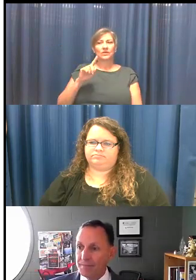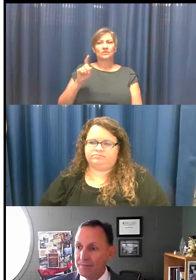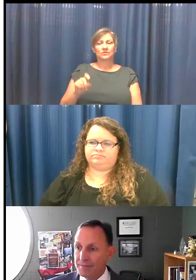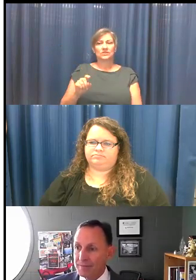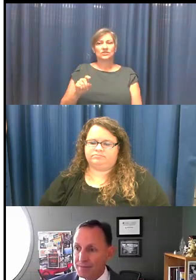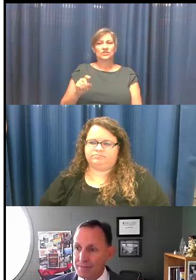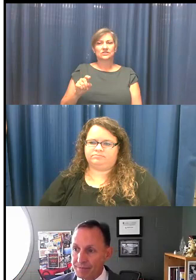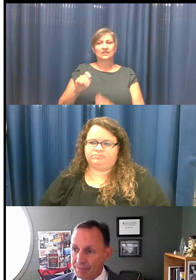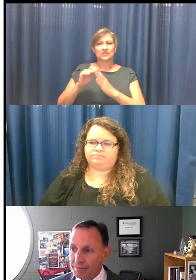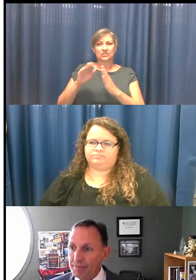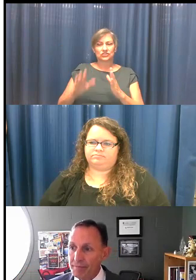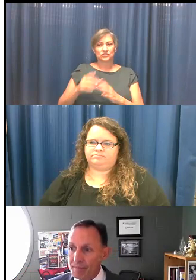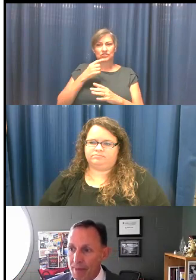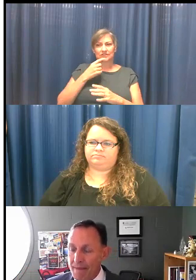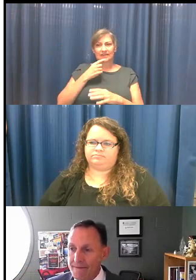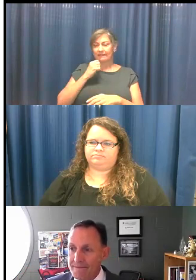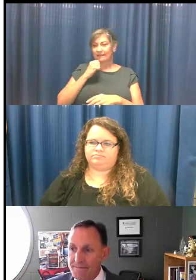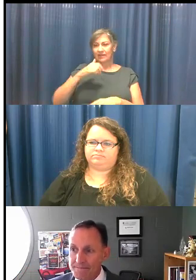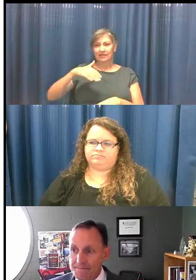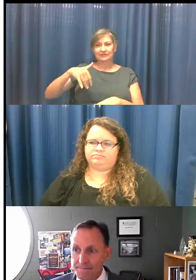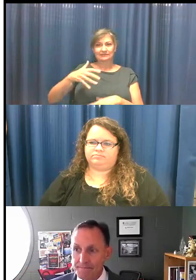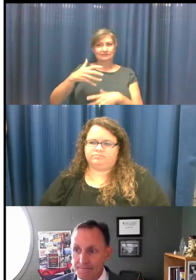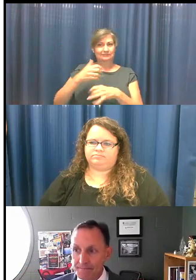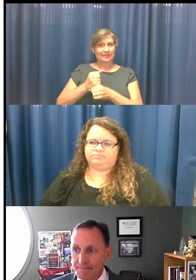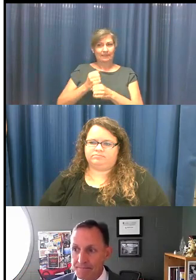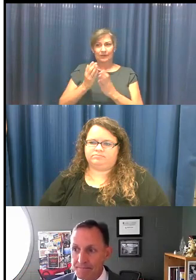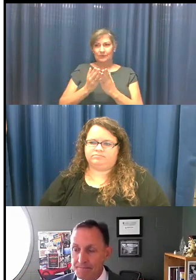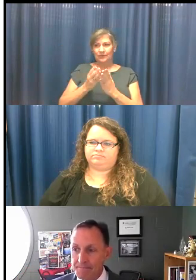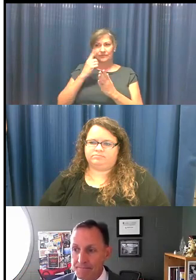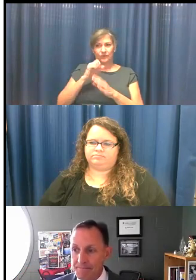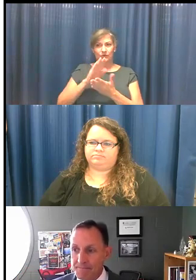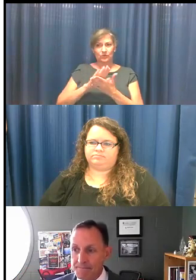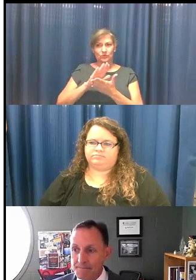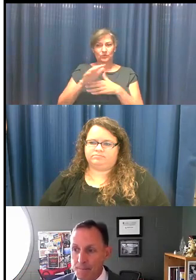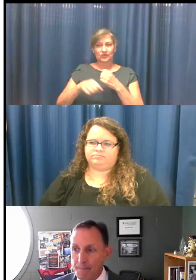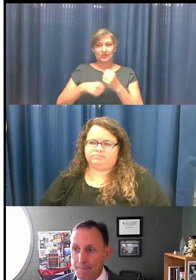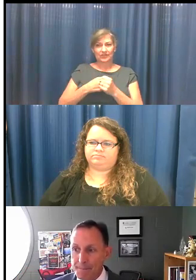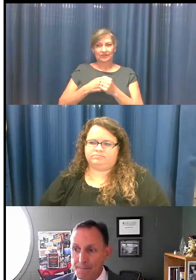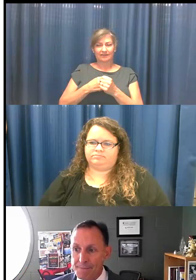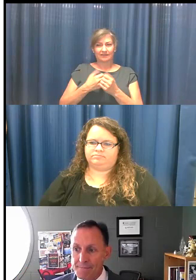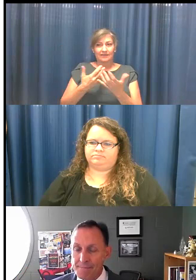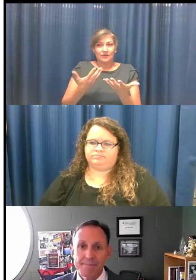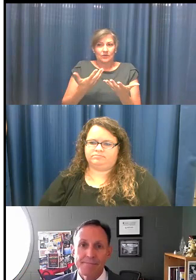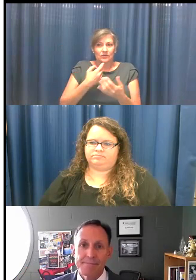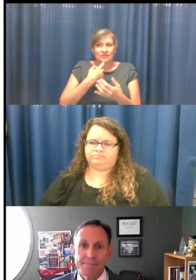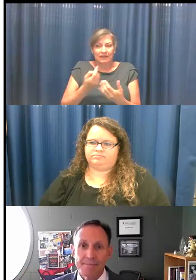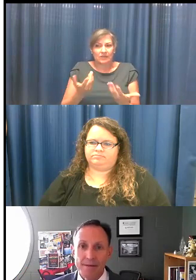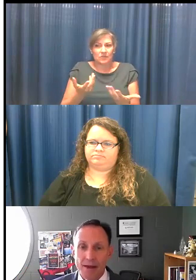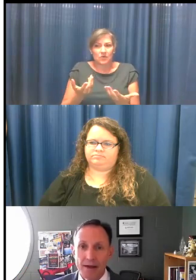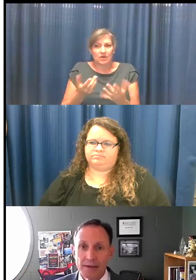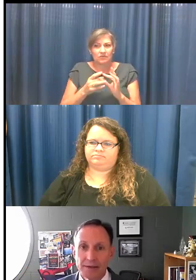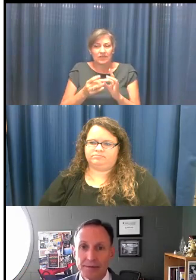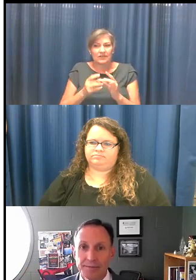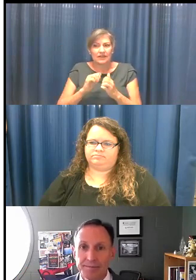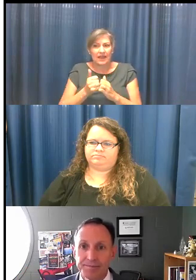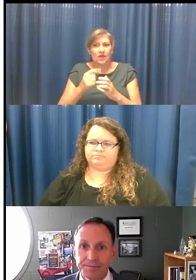that students are saying they have not yet received their textbooks for the school year. What guidance can we give students as to how and when